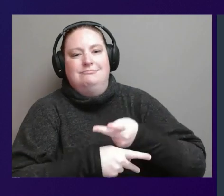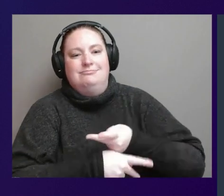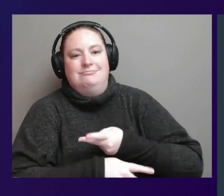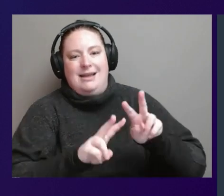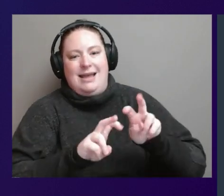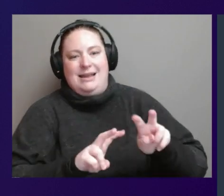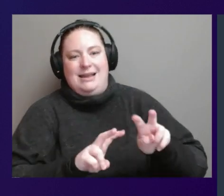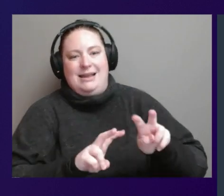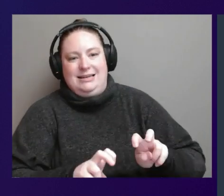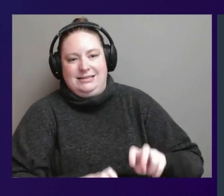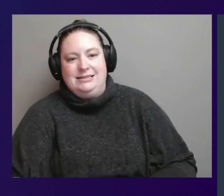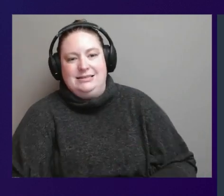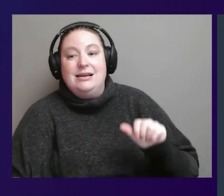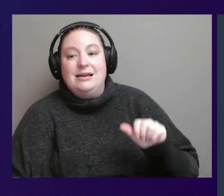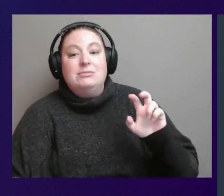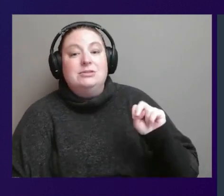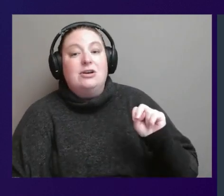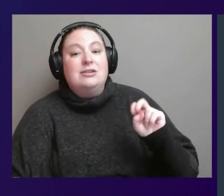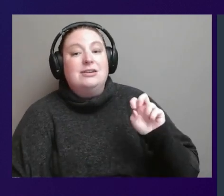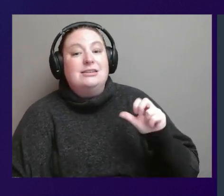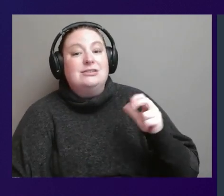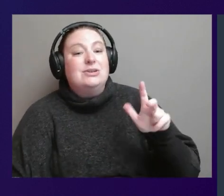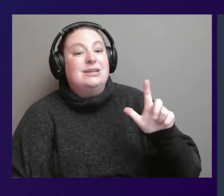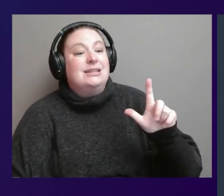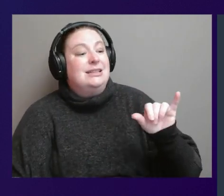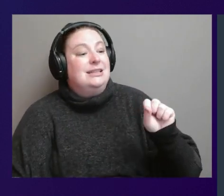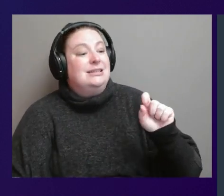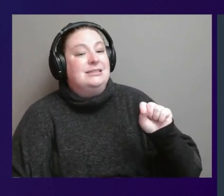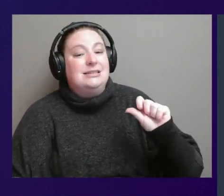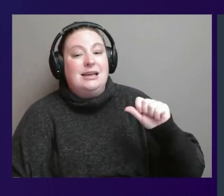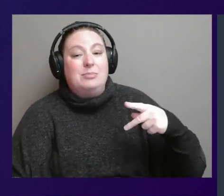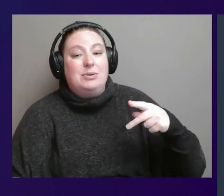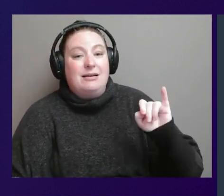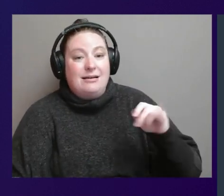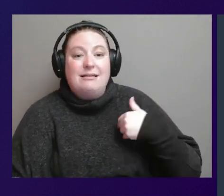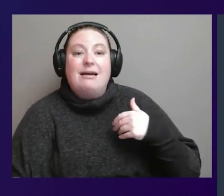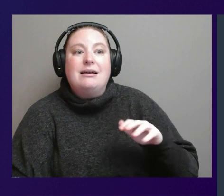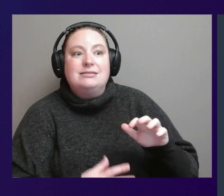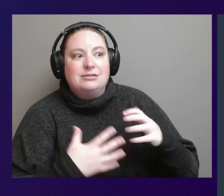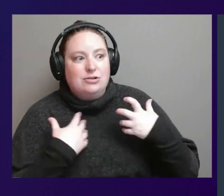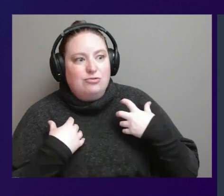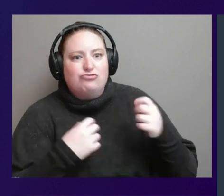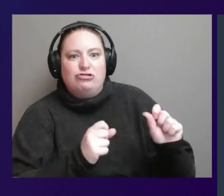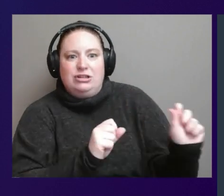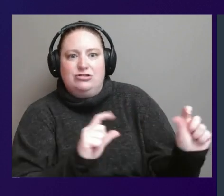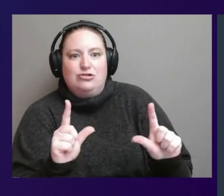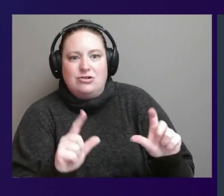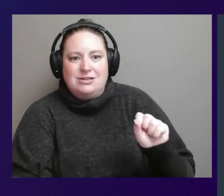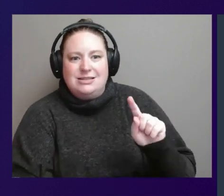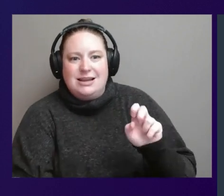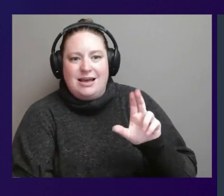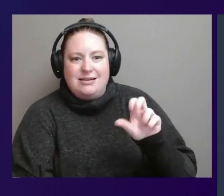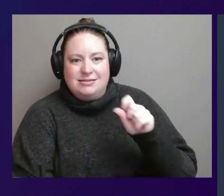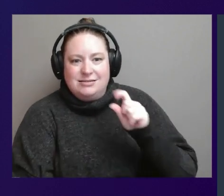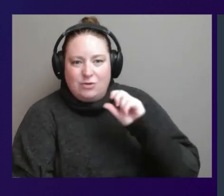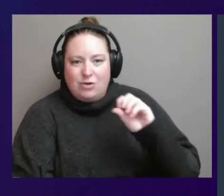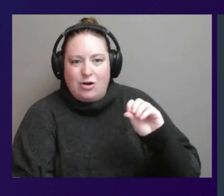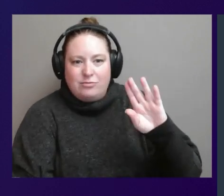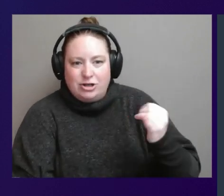Amazon S3 List API now provides the restore status of objects. This means you can run queries on